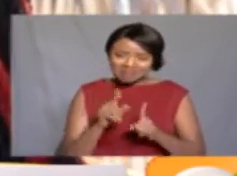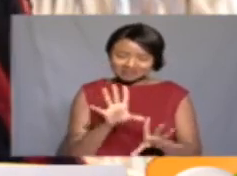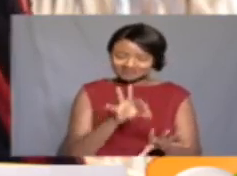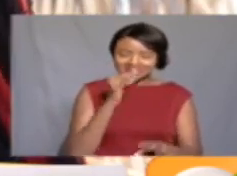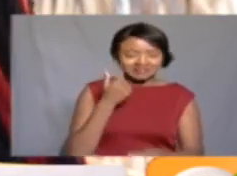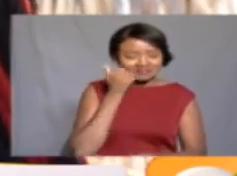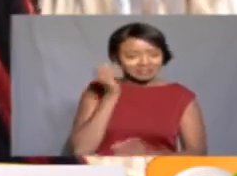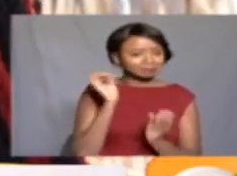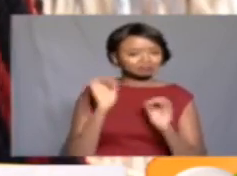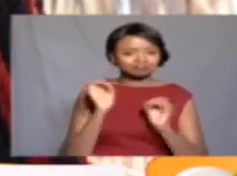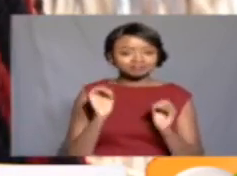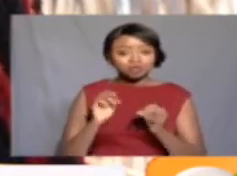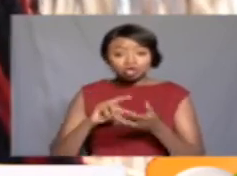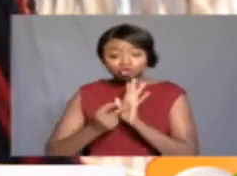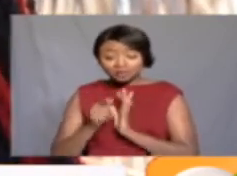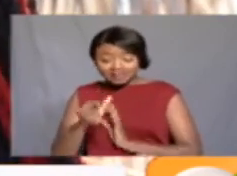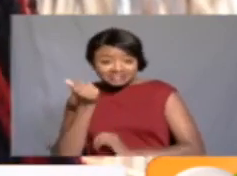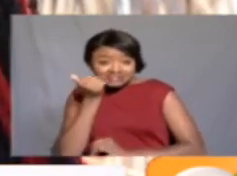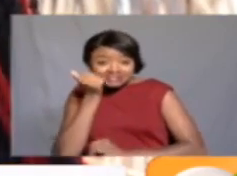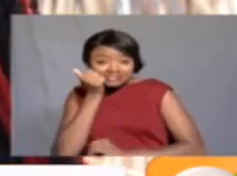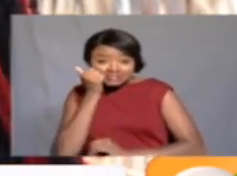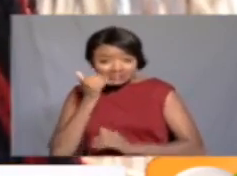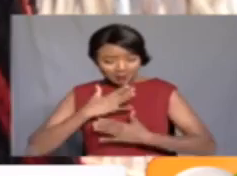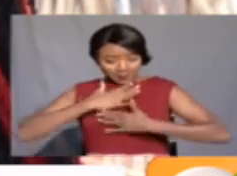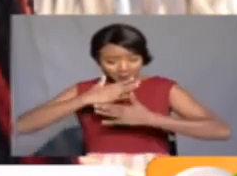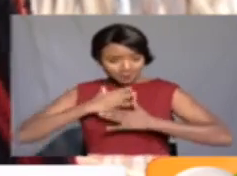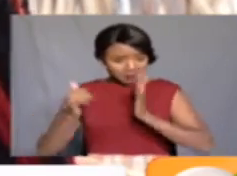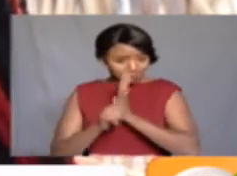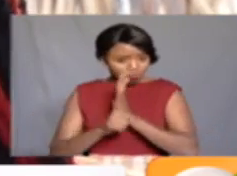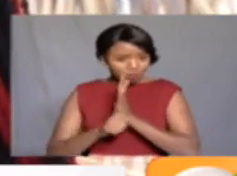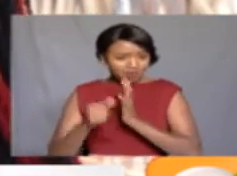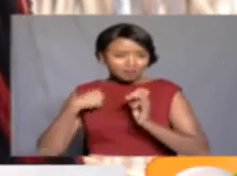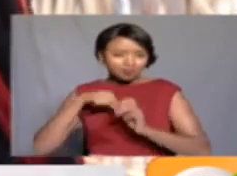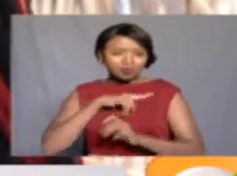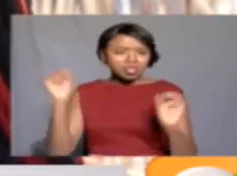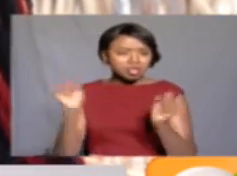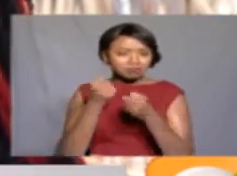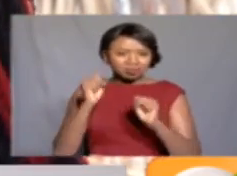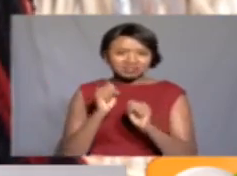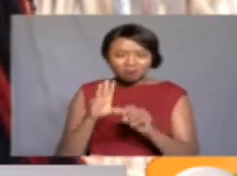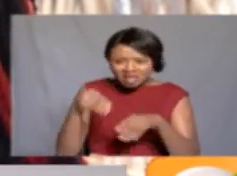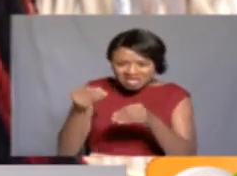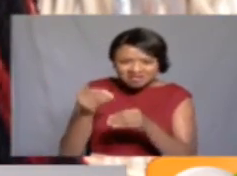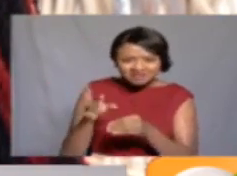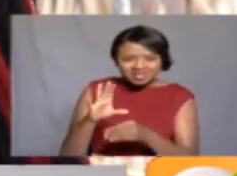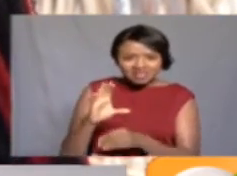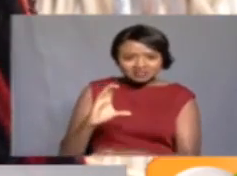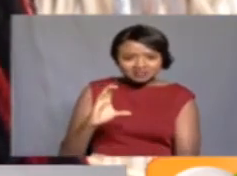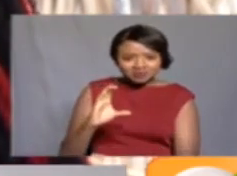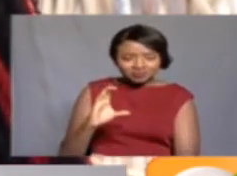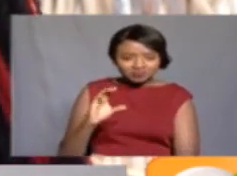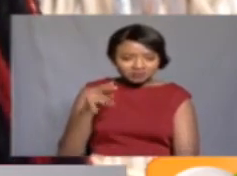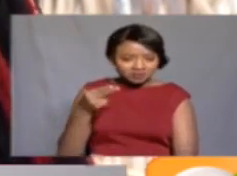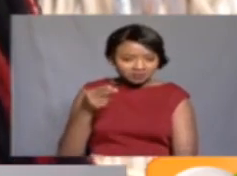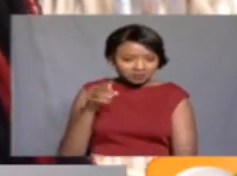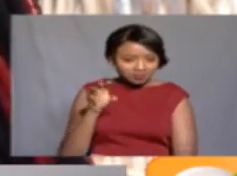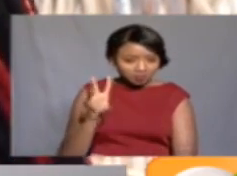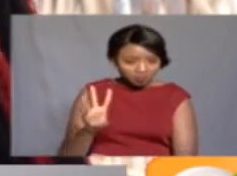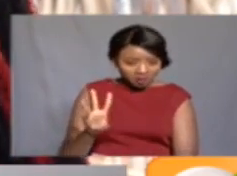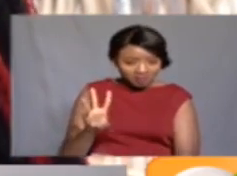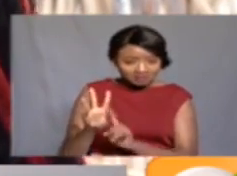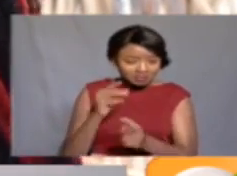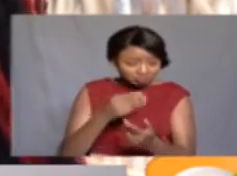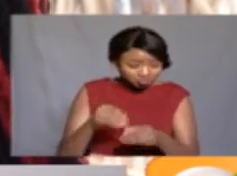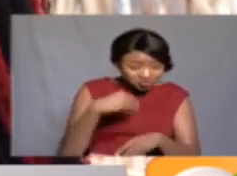And pneumonia, we are not yet at the stage where we can allow the CHVs to treat, but through them and through